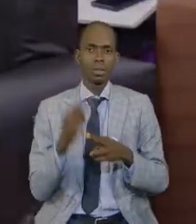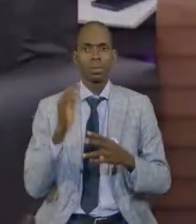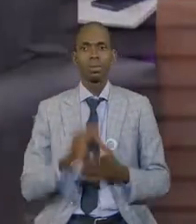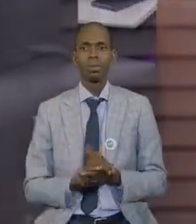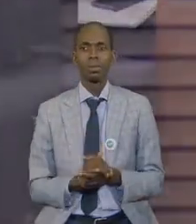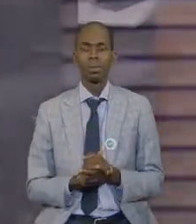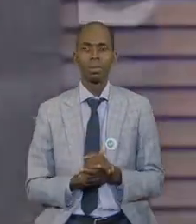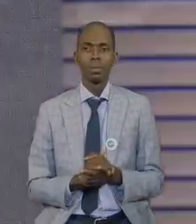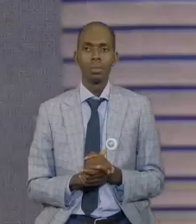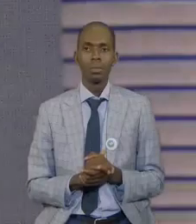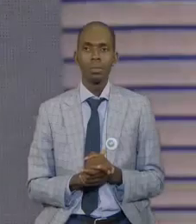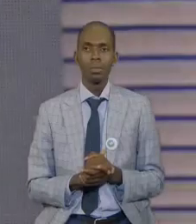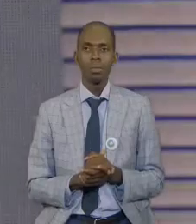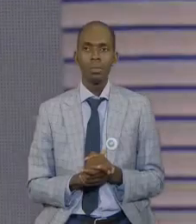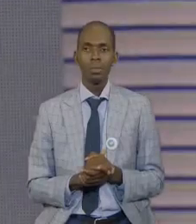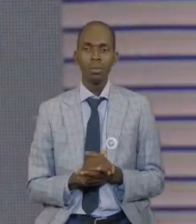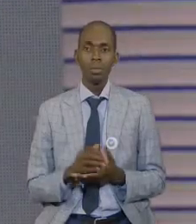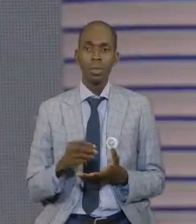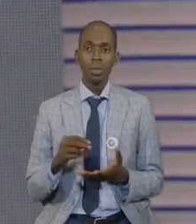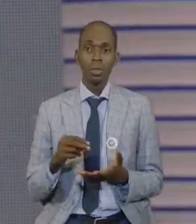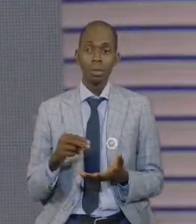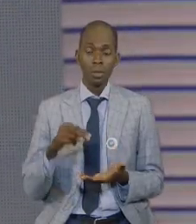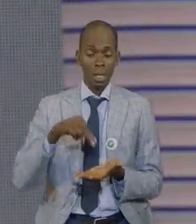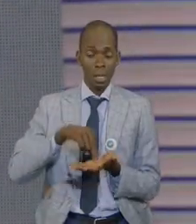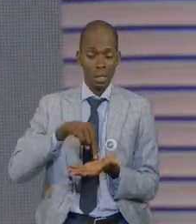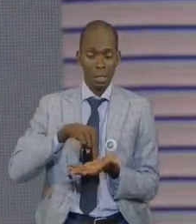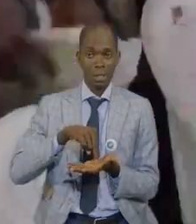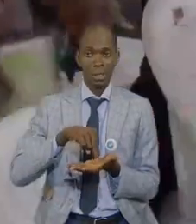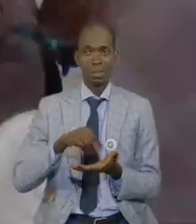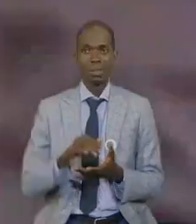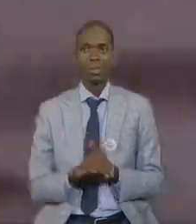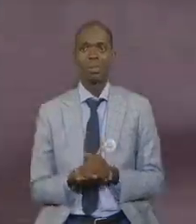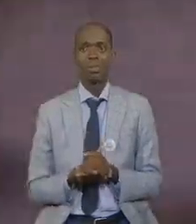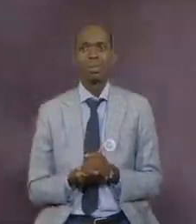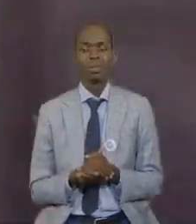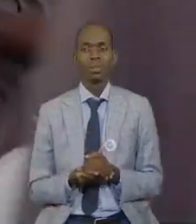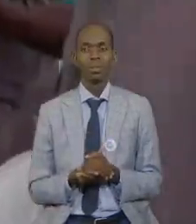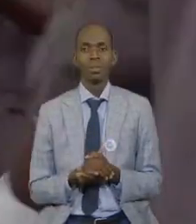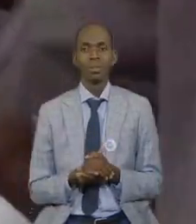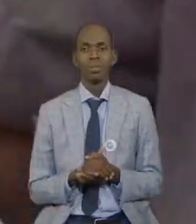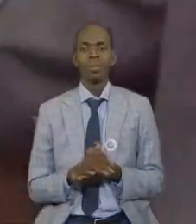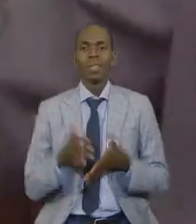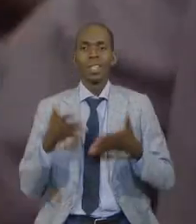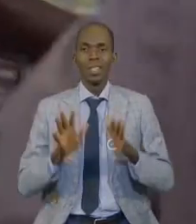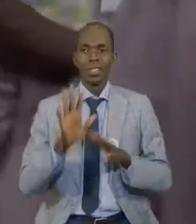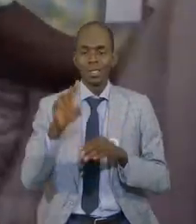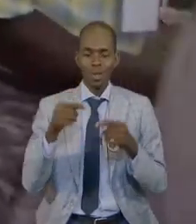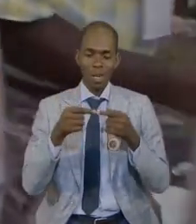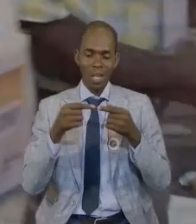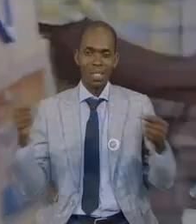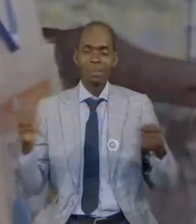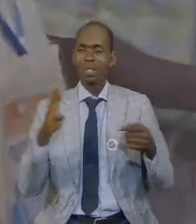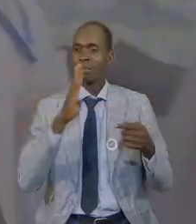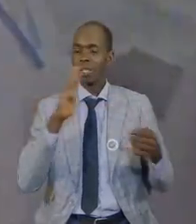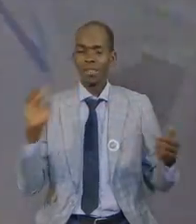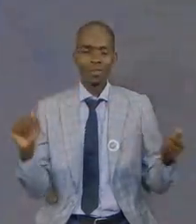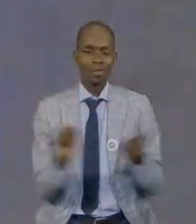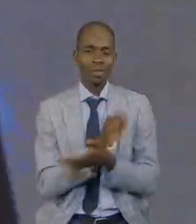all right I Rise and let your enemies be scattered